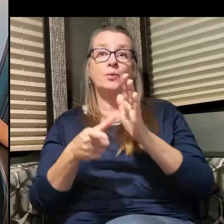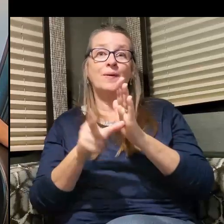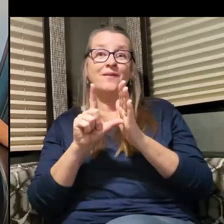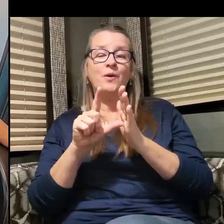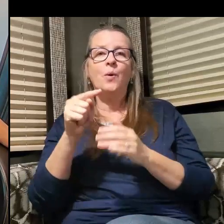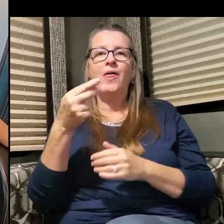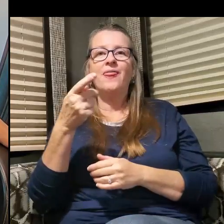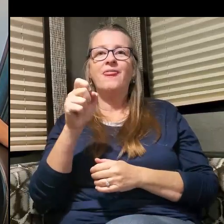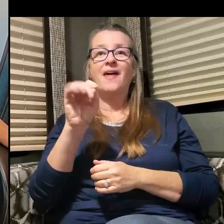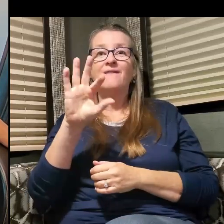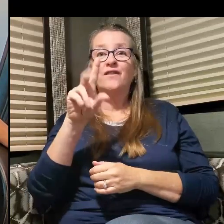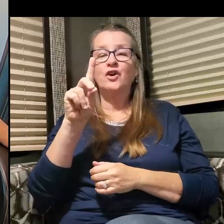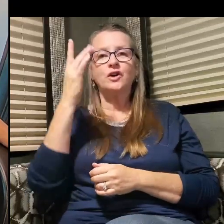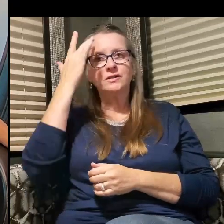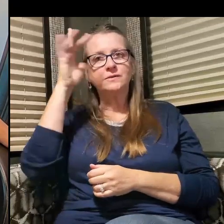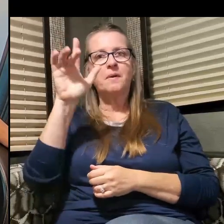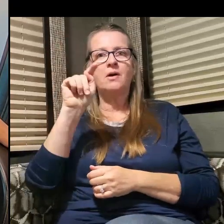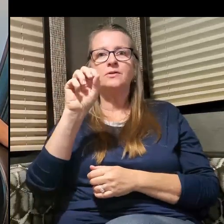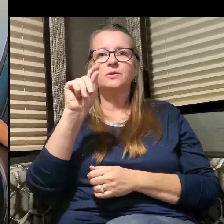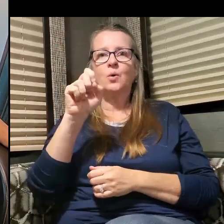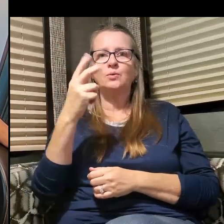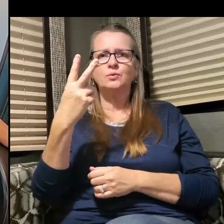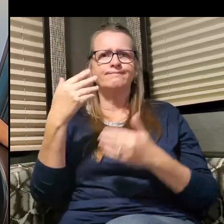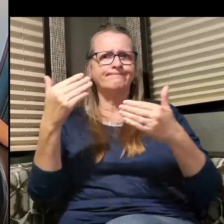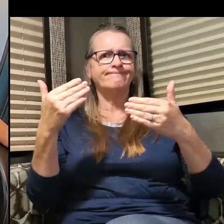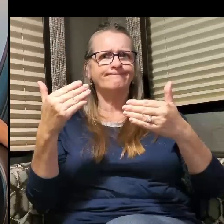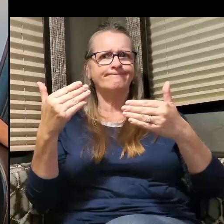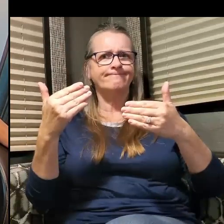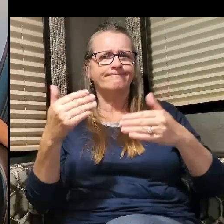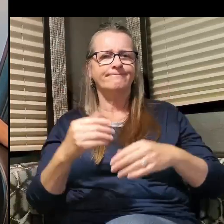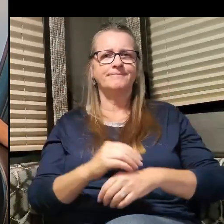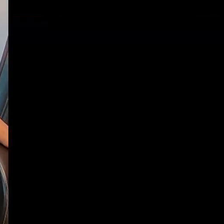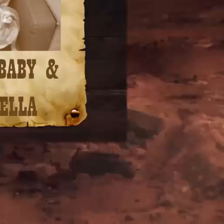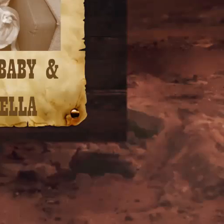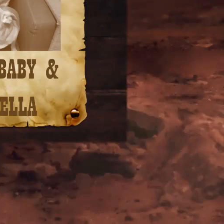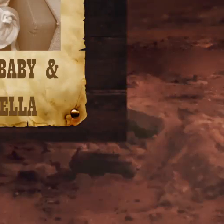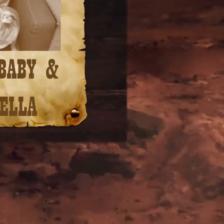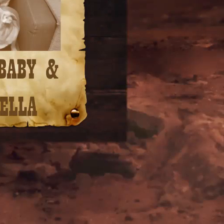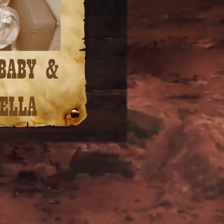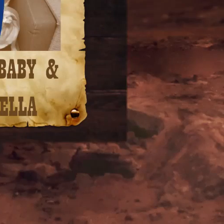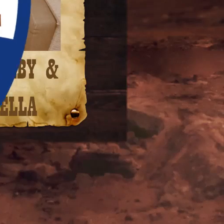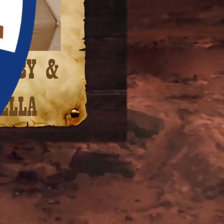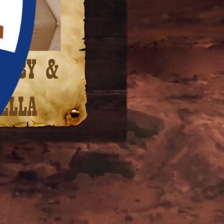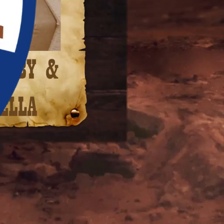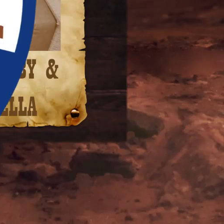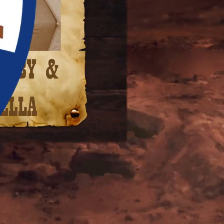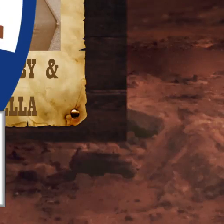Product review, Thetford Smart Tote 2. Let's get started.